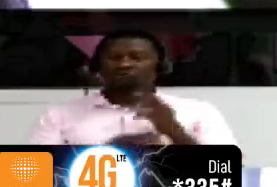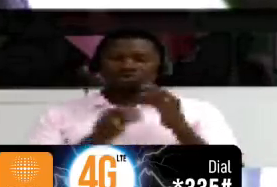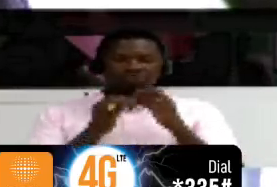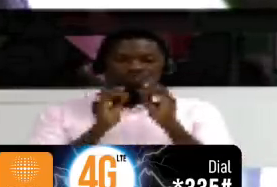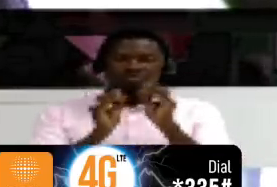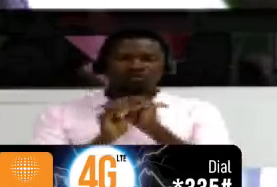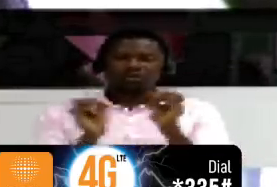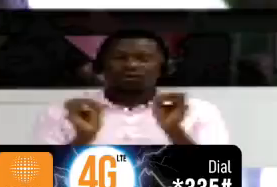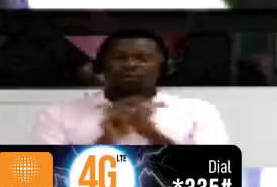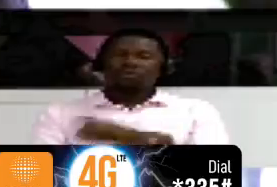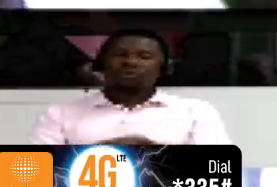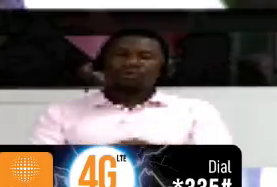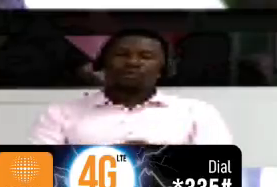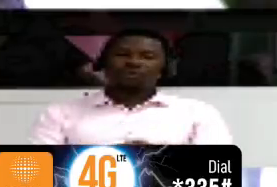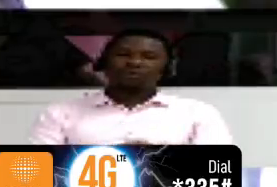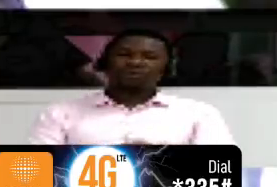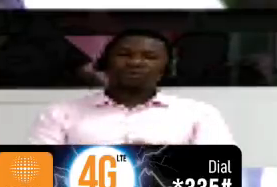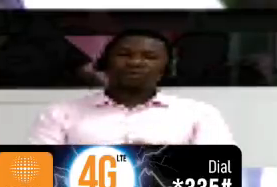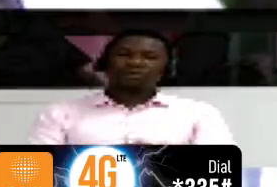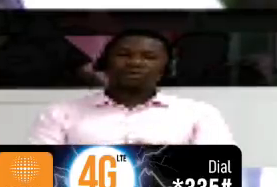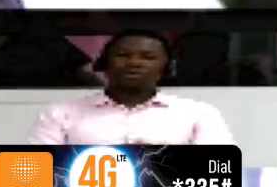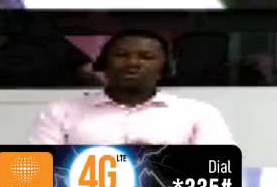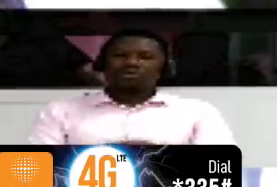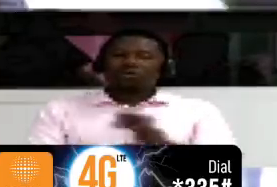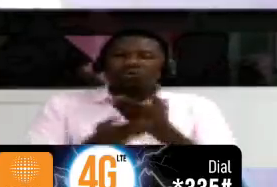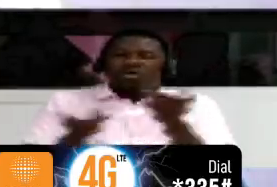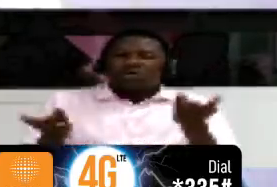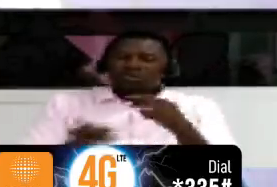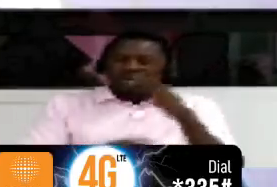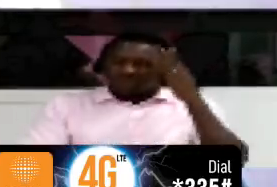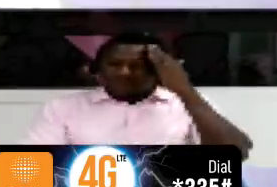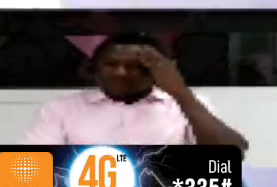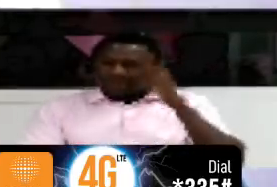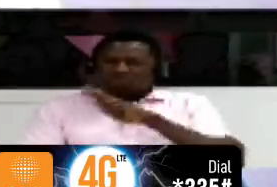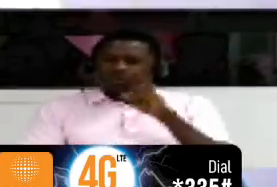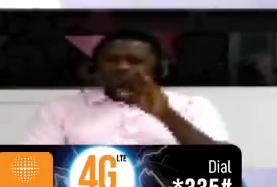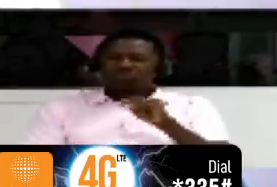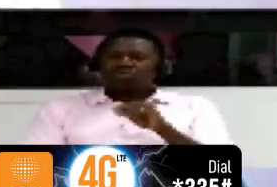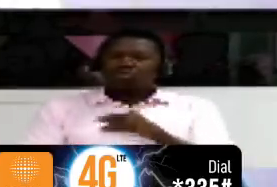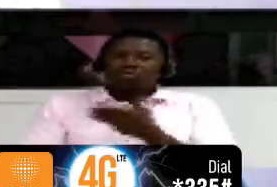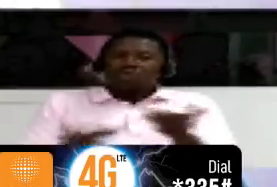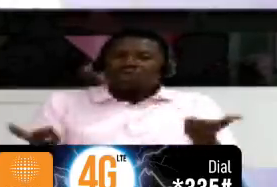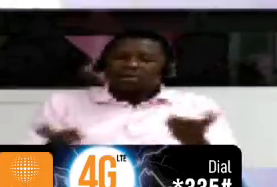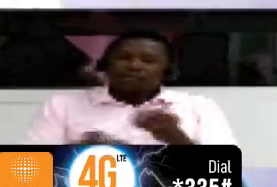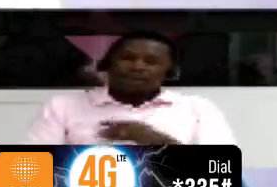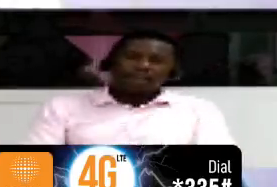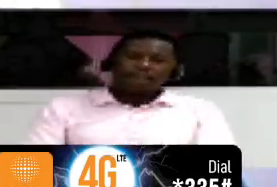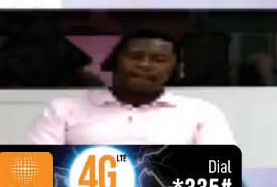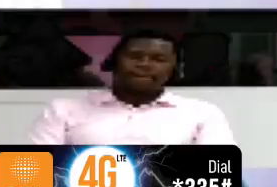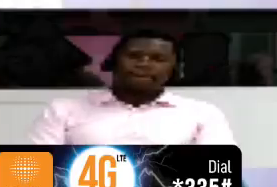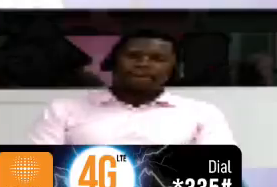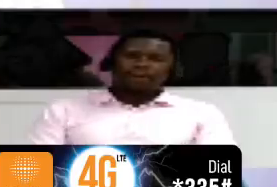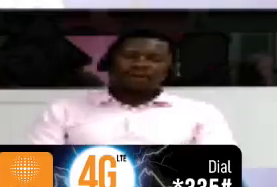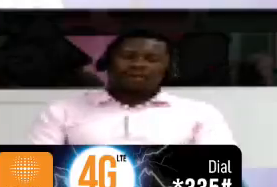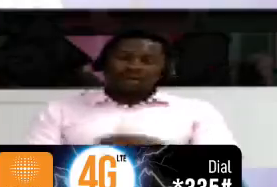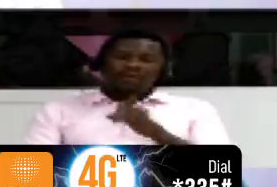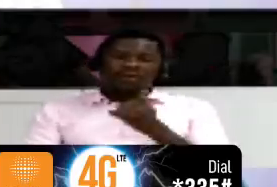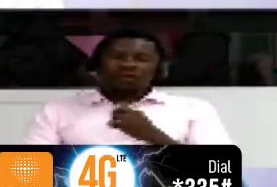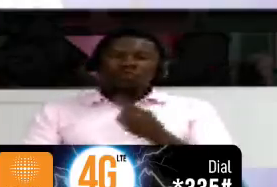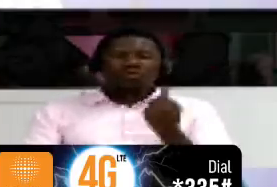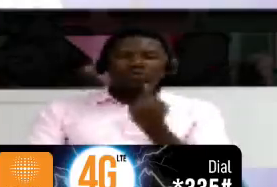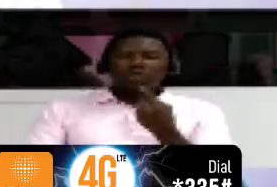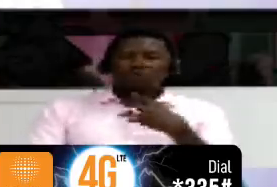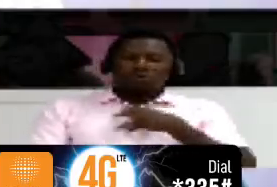Was there any particular reason why you decided not to do so? Yeah, because we only wanted to go to the commissioner